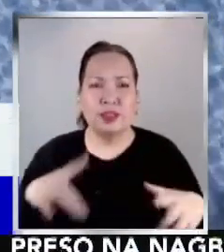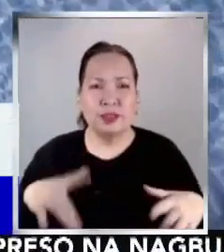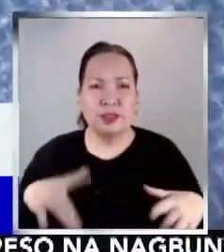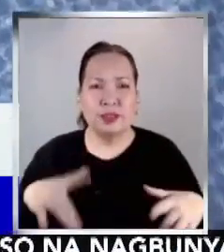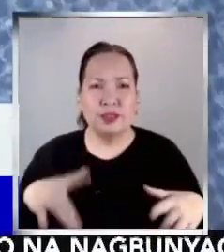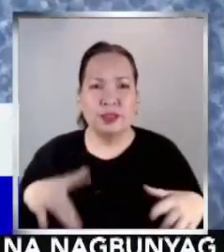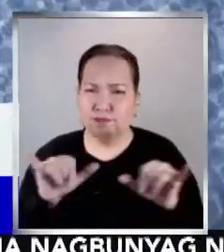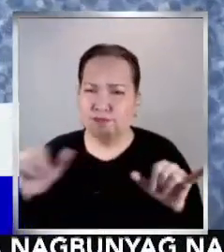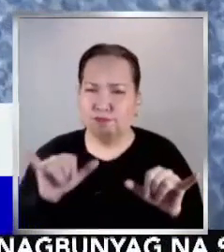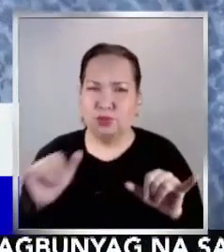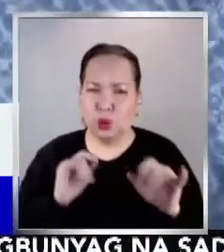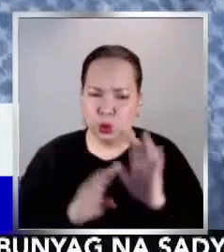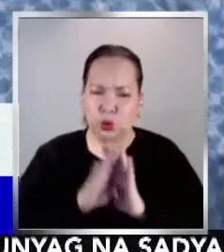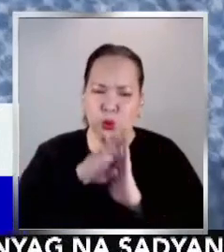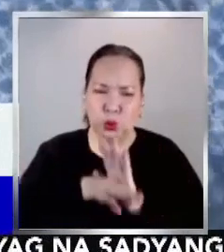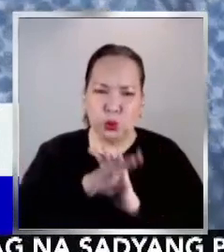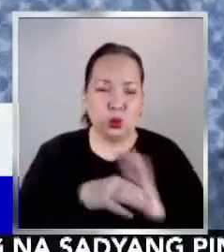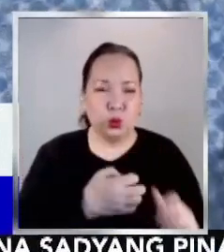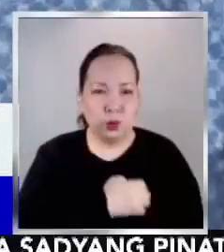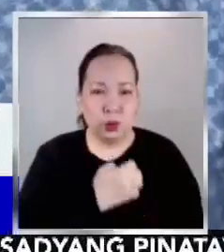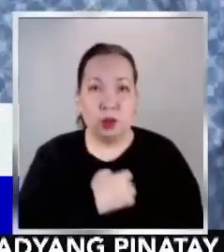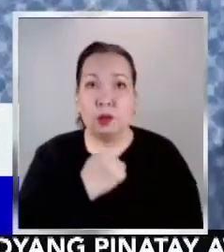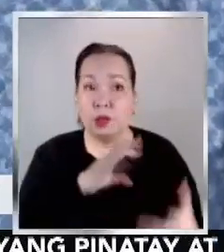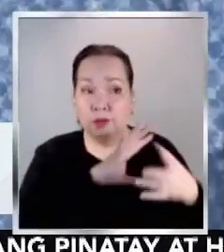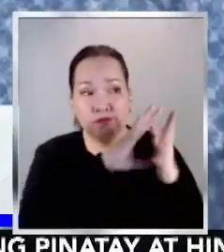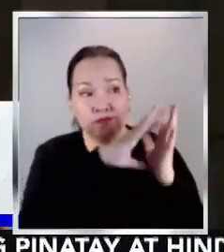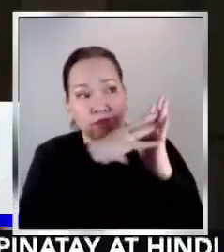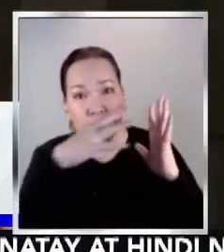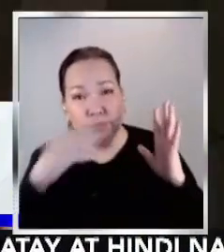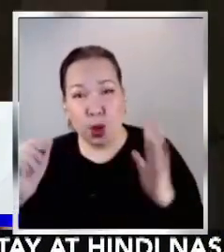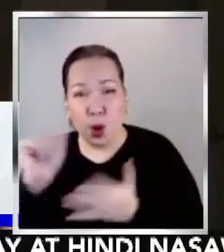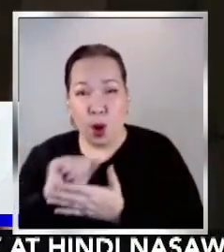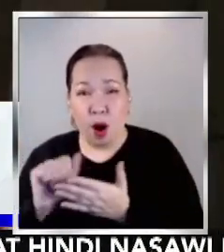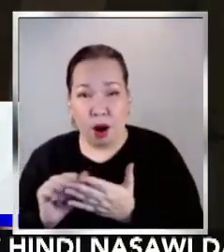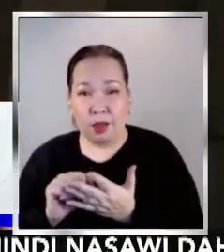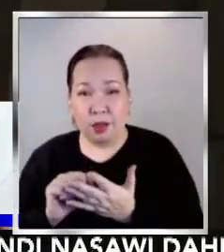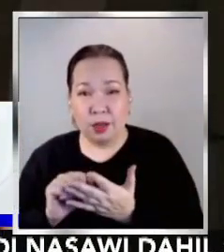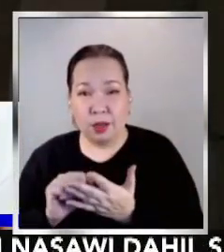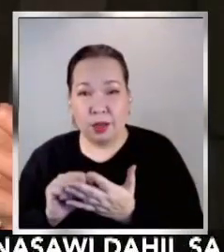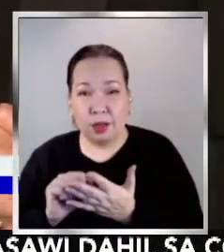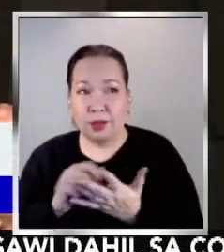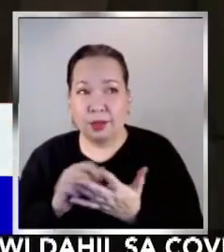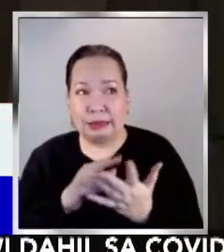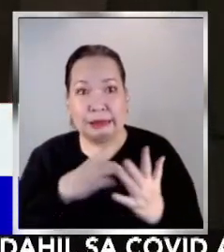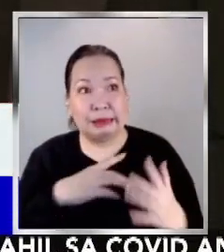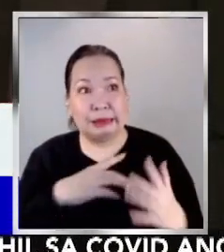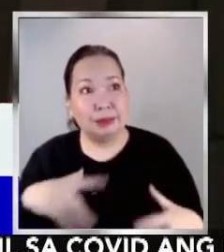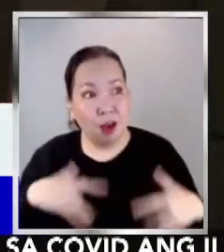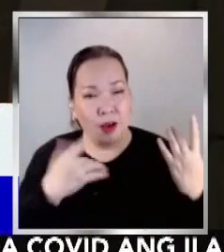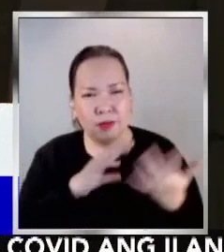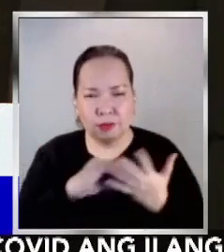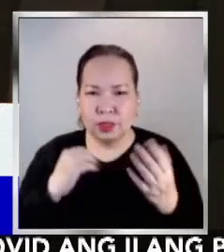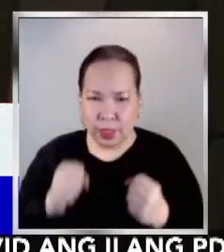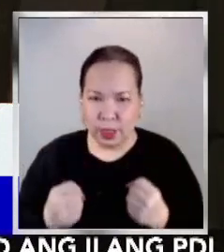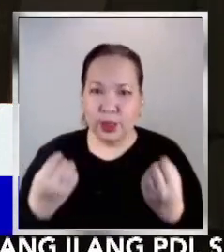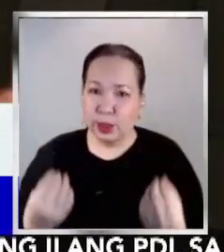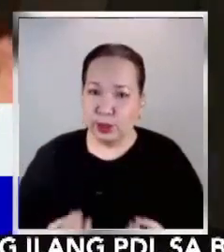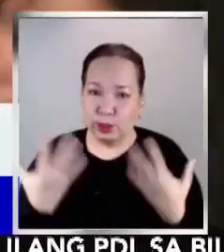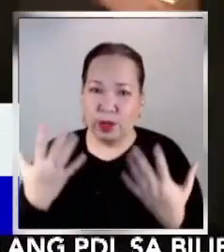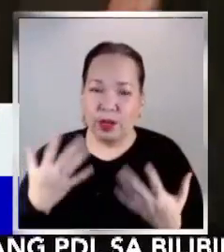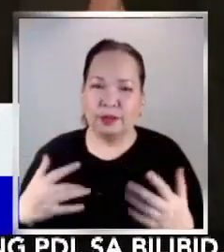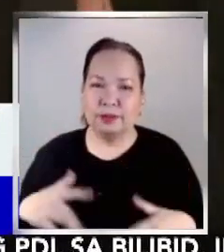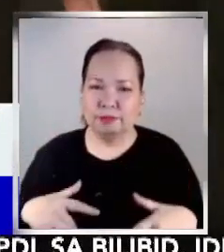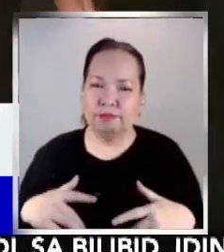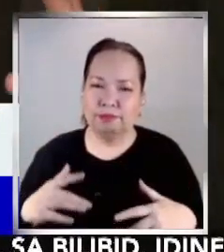art can imitate life, it also can inspire life. The themes of family and motherhood and